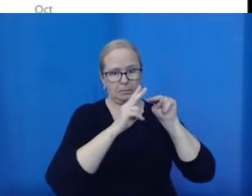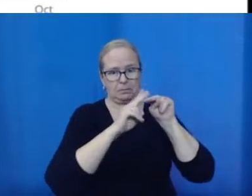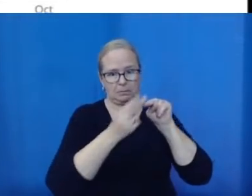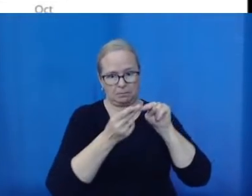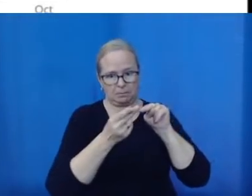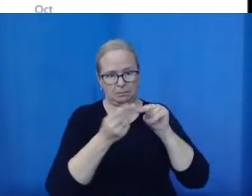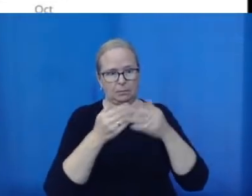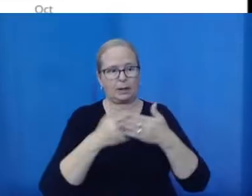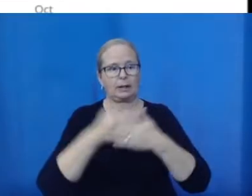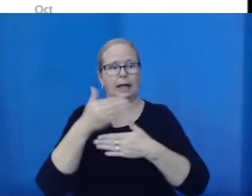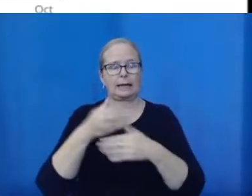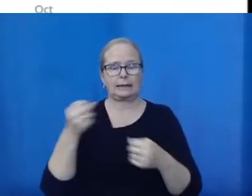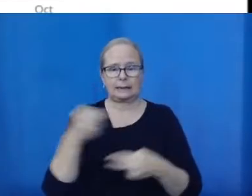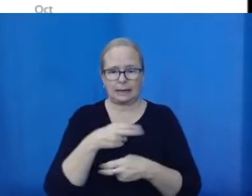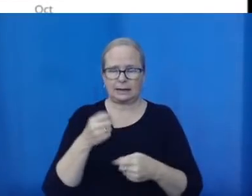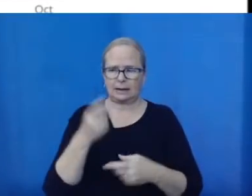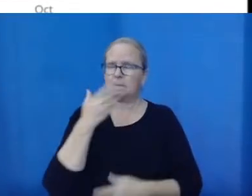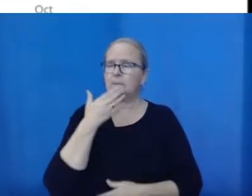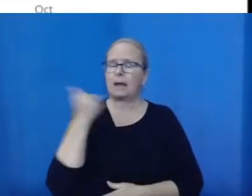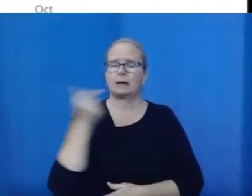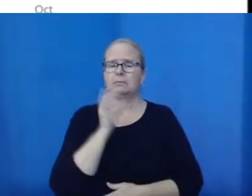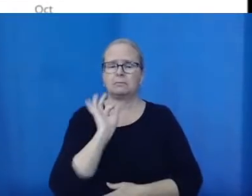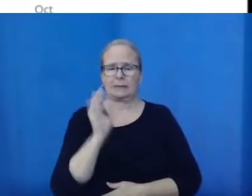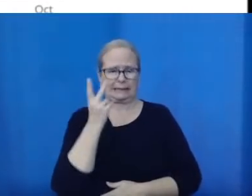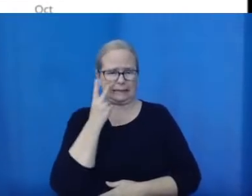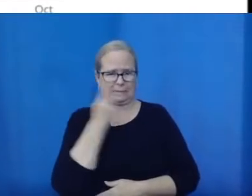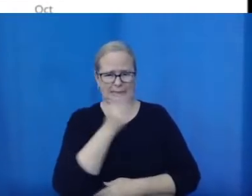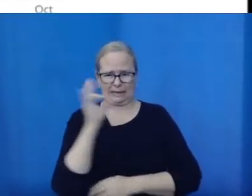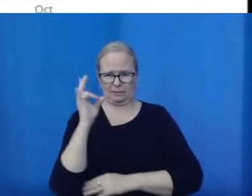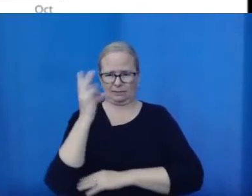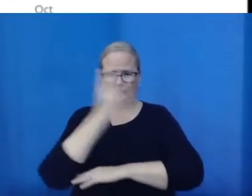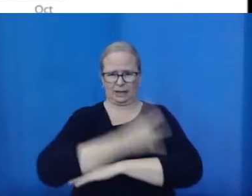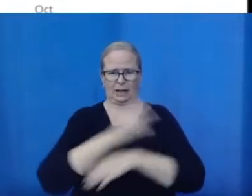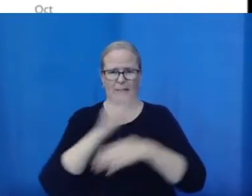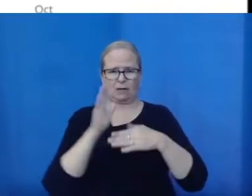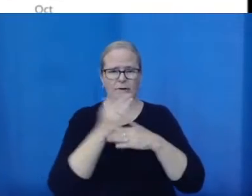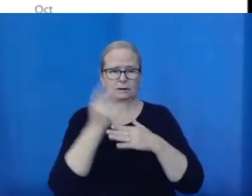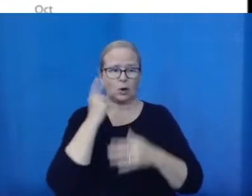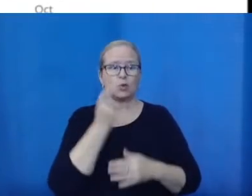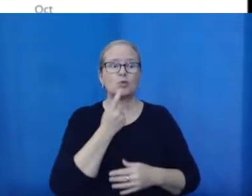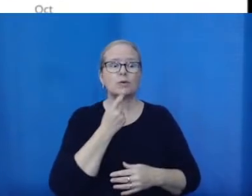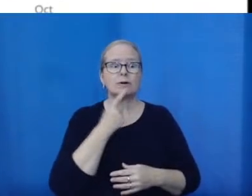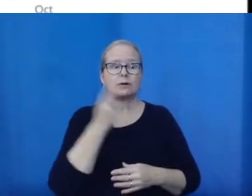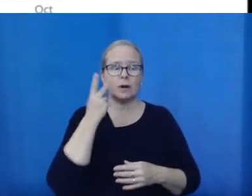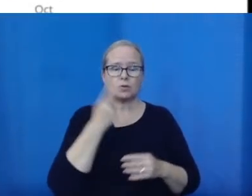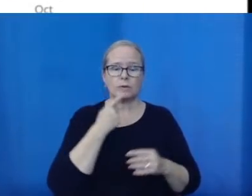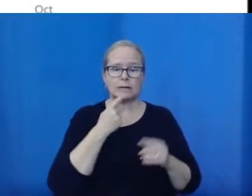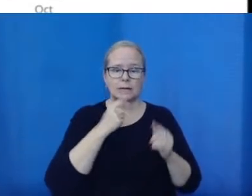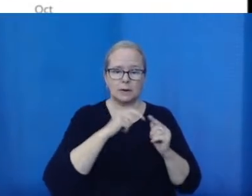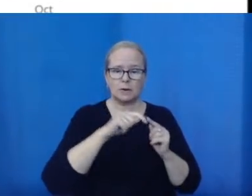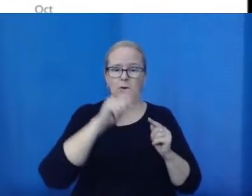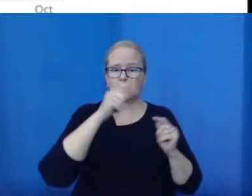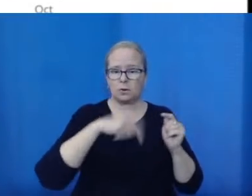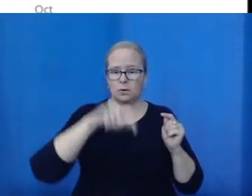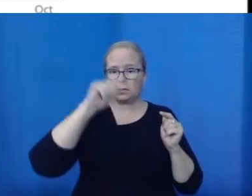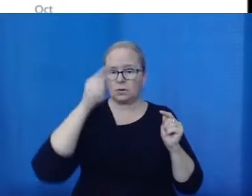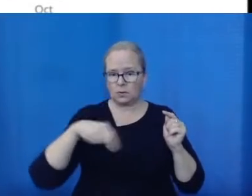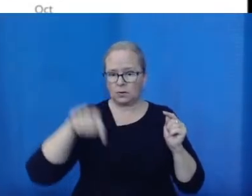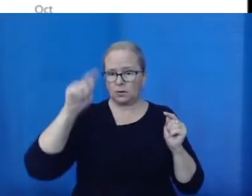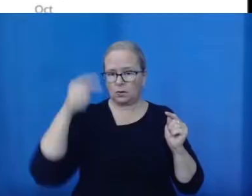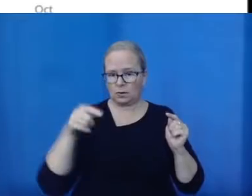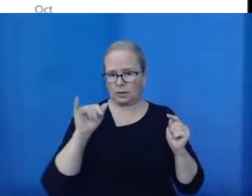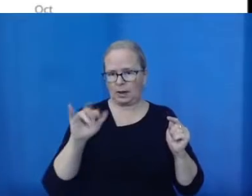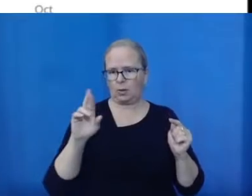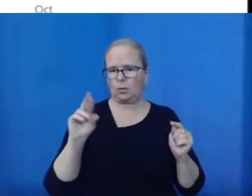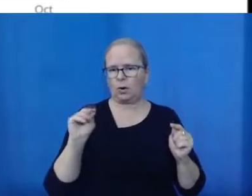7-day average. That red line you see on Robson Fletcher's graph, it is going down. It's going down pretty